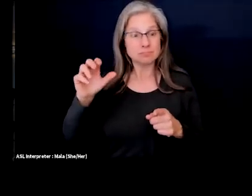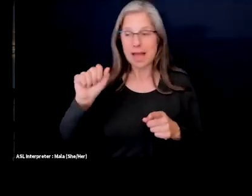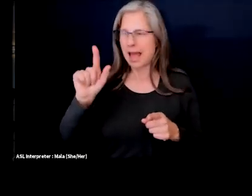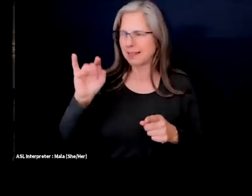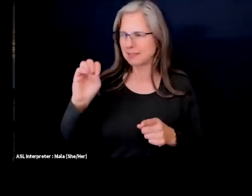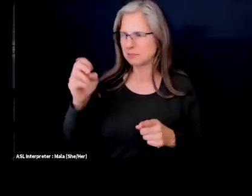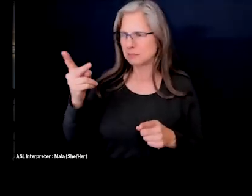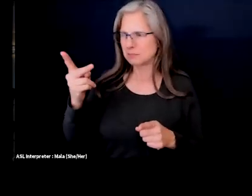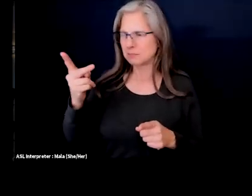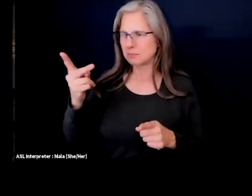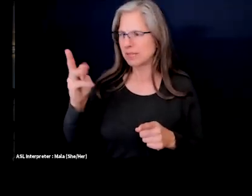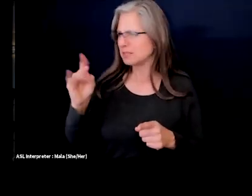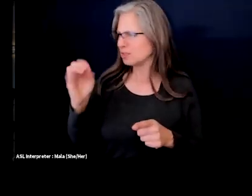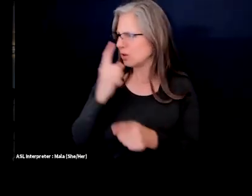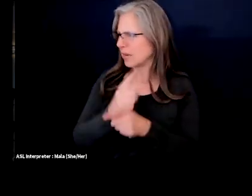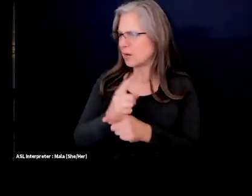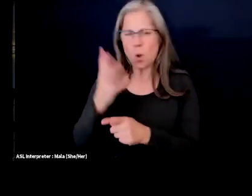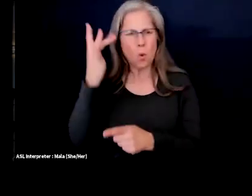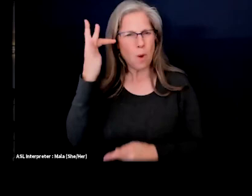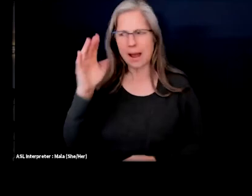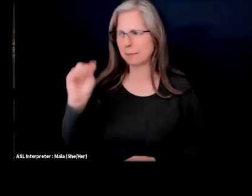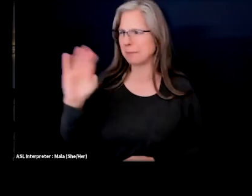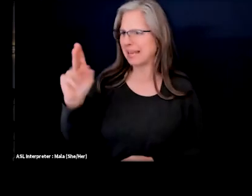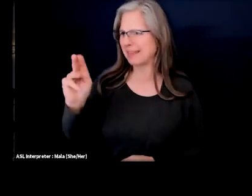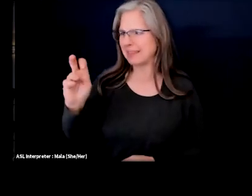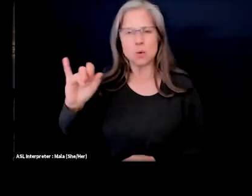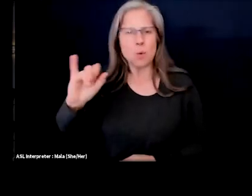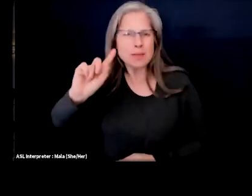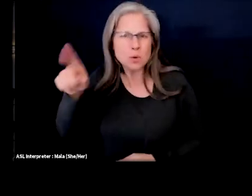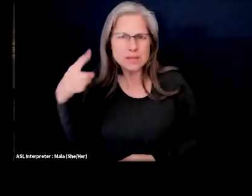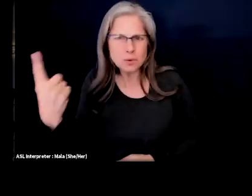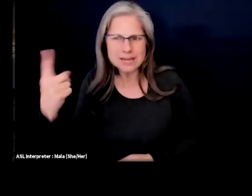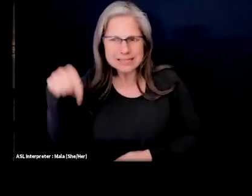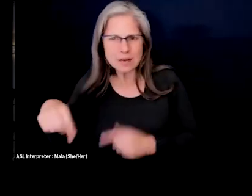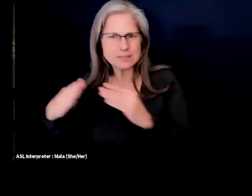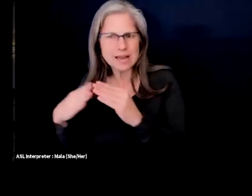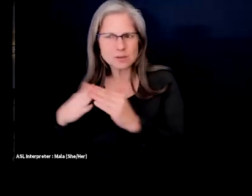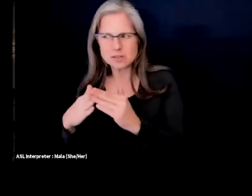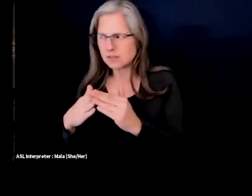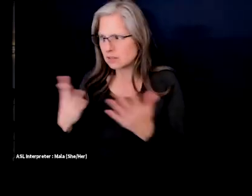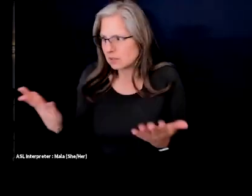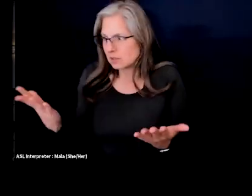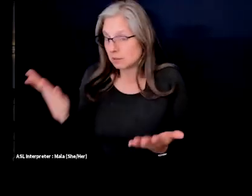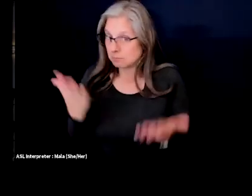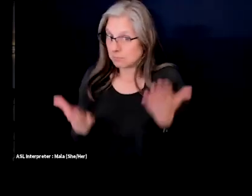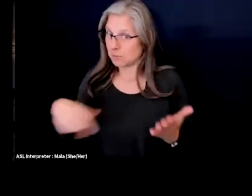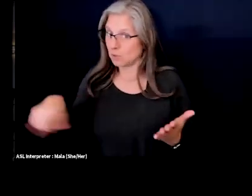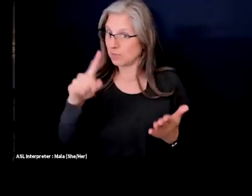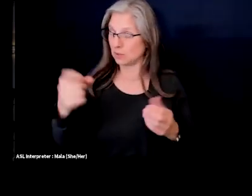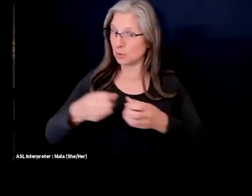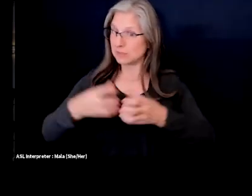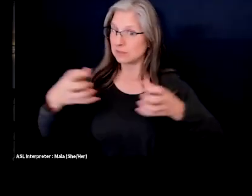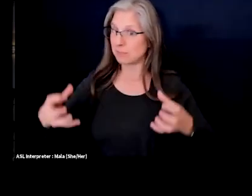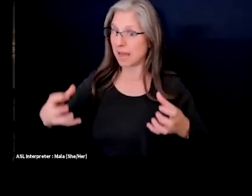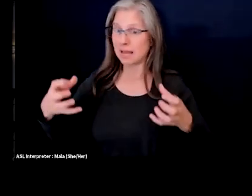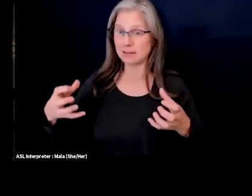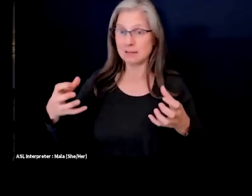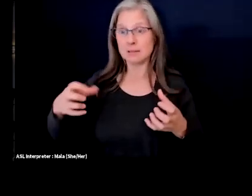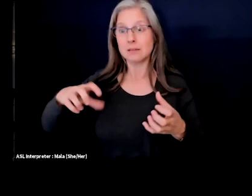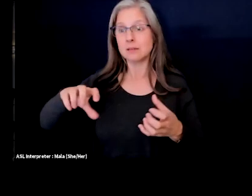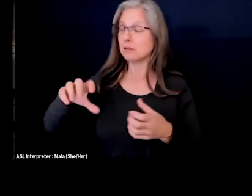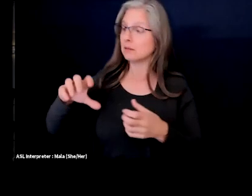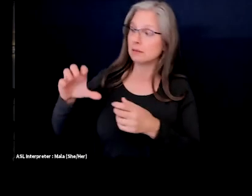McKinley? Why the only downtown school? I think that this should just, you know, maybe you need to expand Adelante Charter